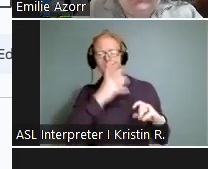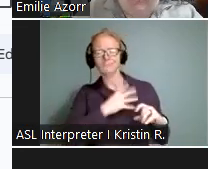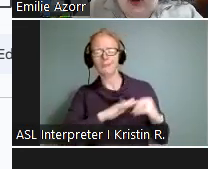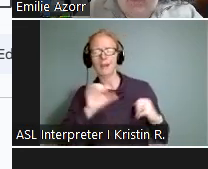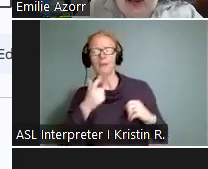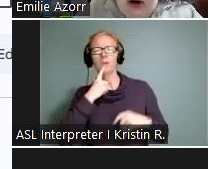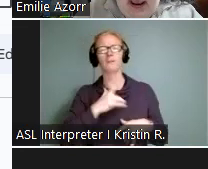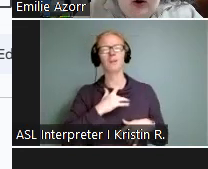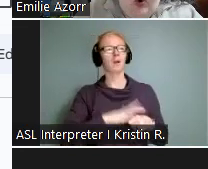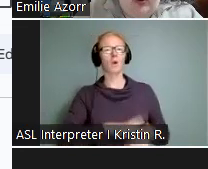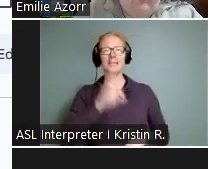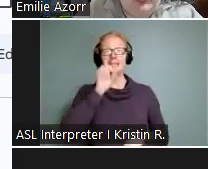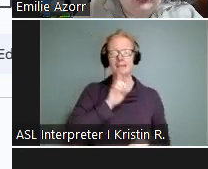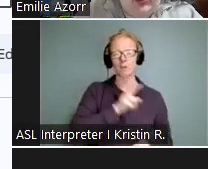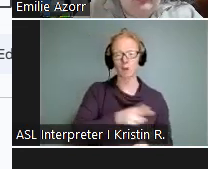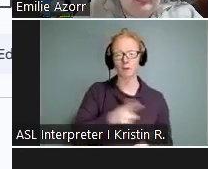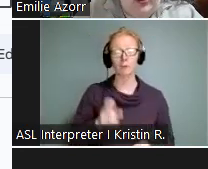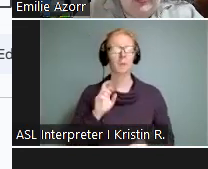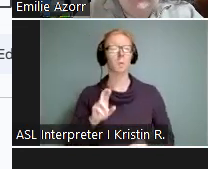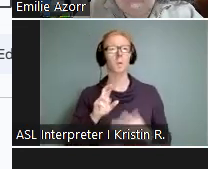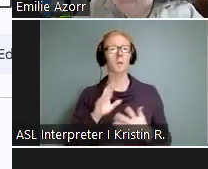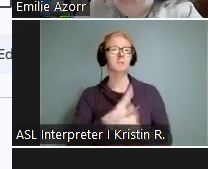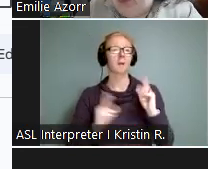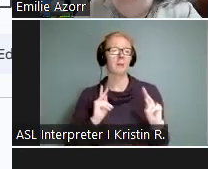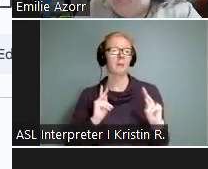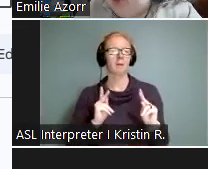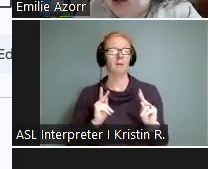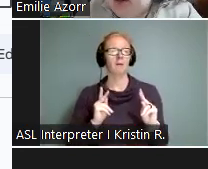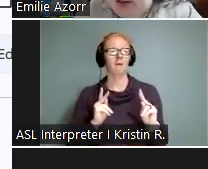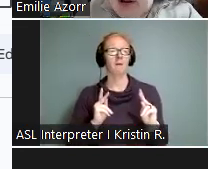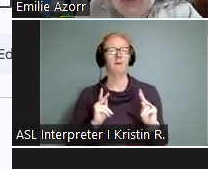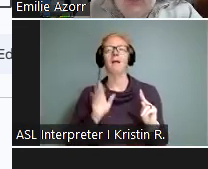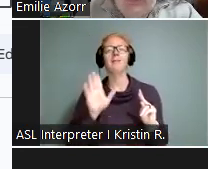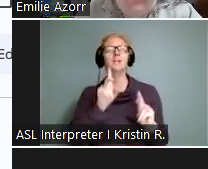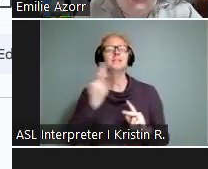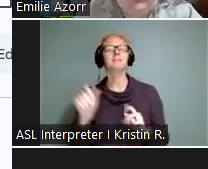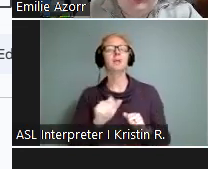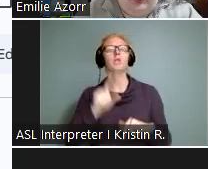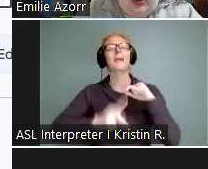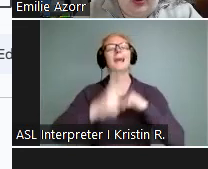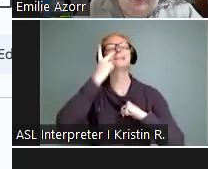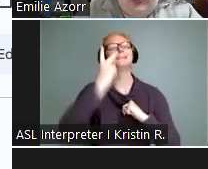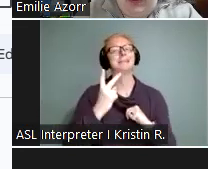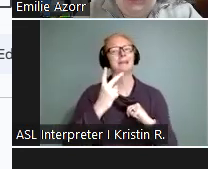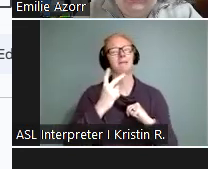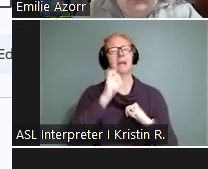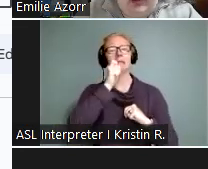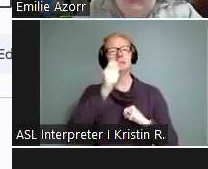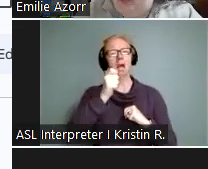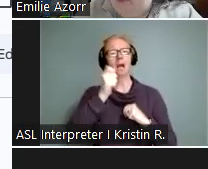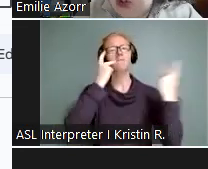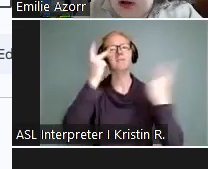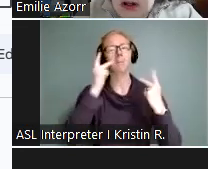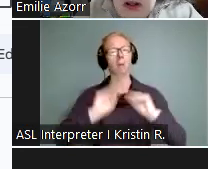who are deaf and hard of hearing, or folks with invisible disabilities, or maybe folks who are blind